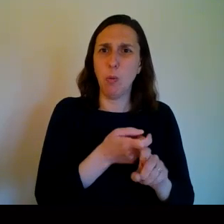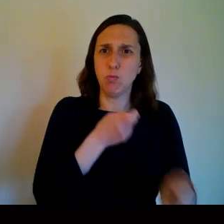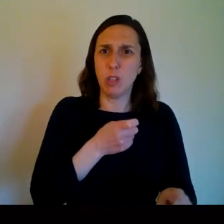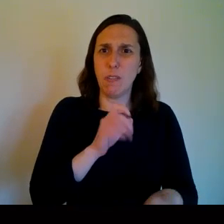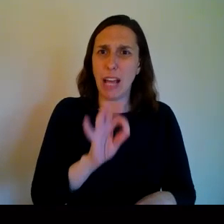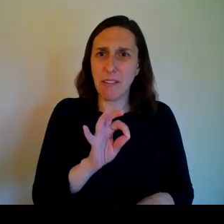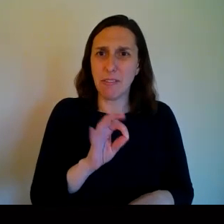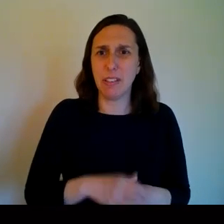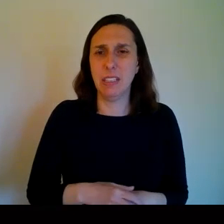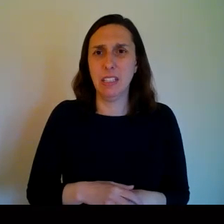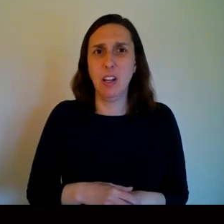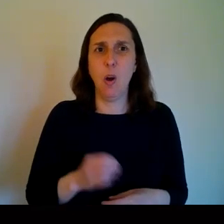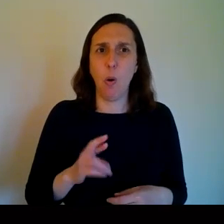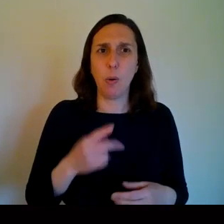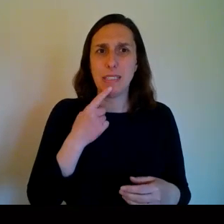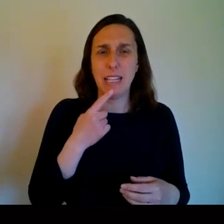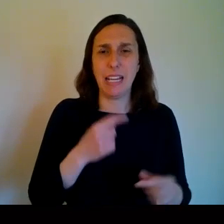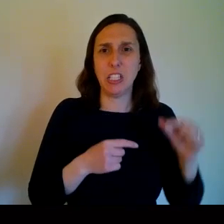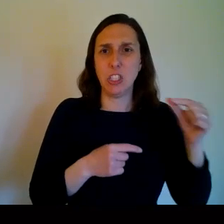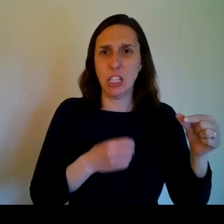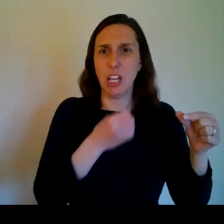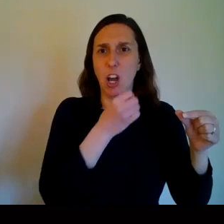or G of F.